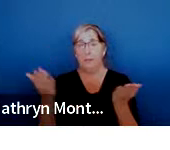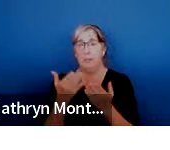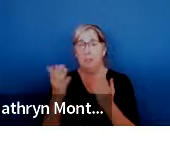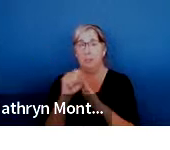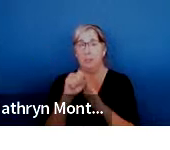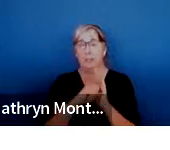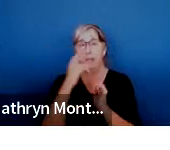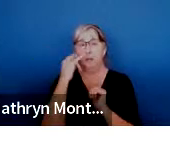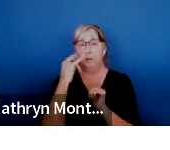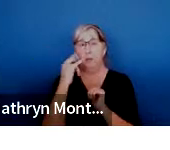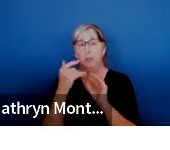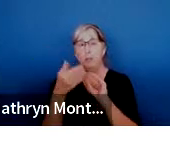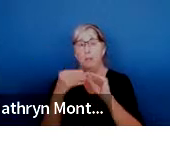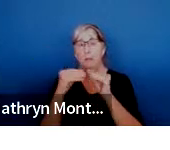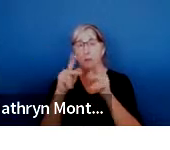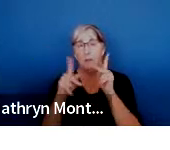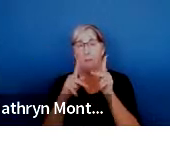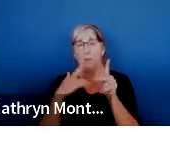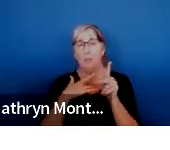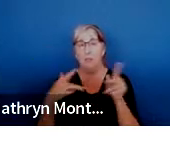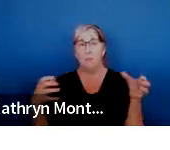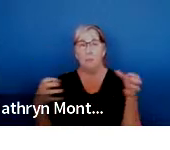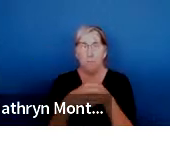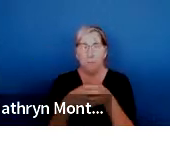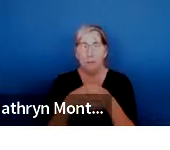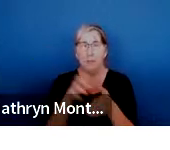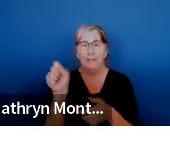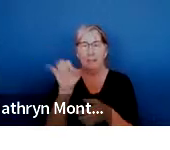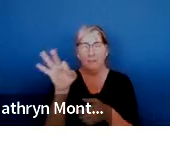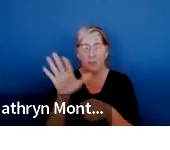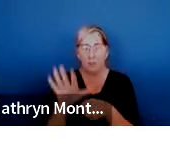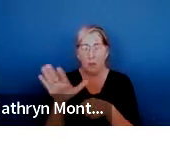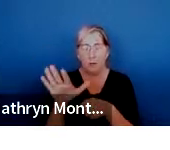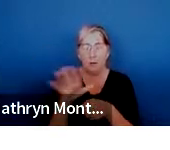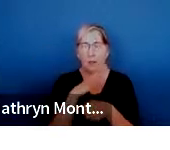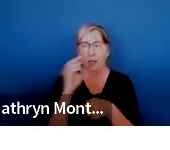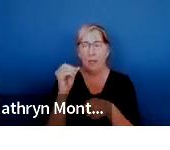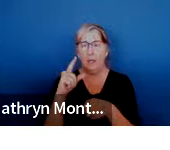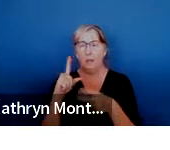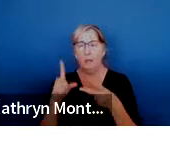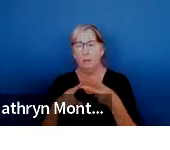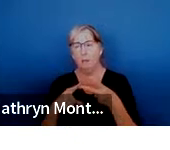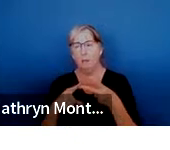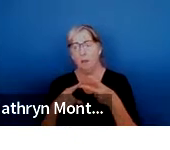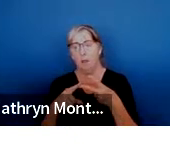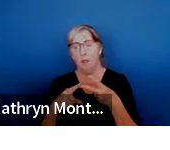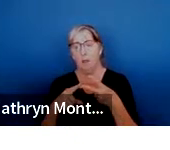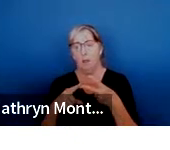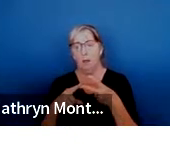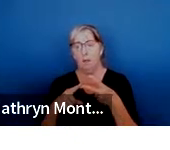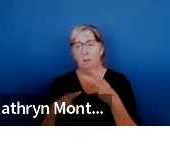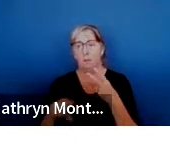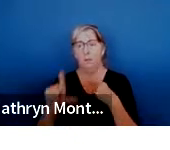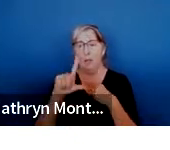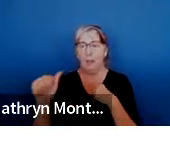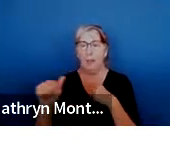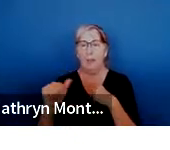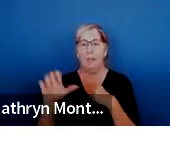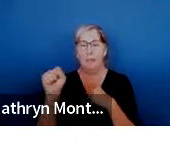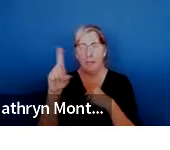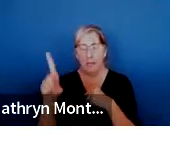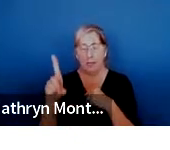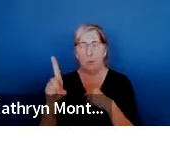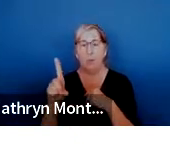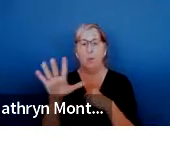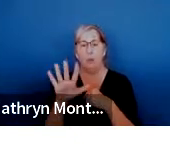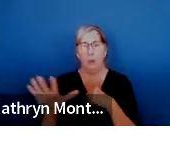populations are concentrated in the San Francisco Bay Area and in the LA, San Diego metropolitan